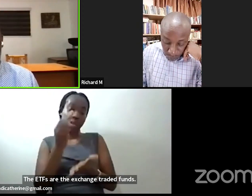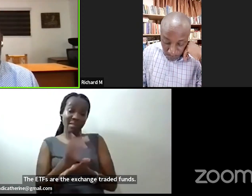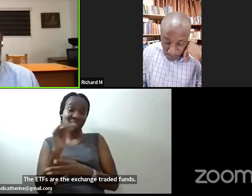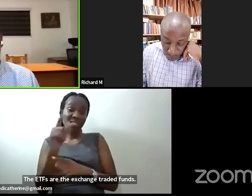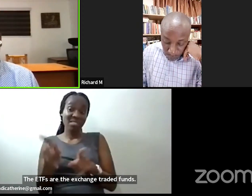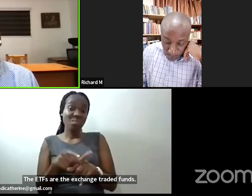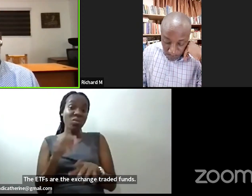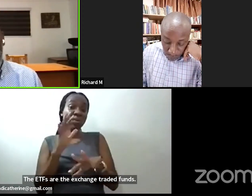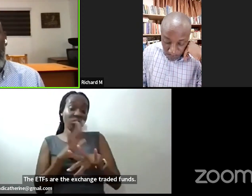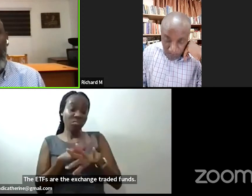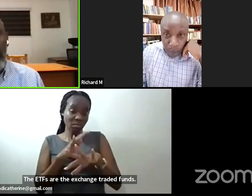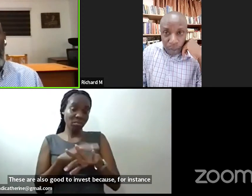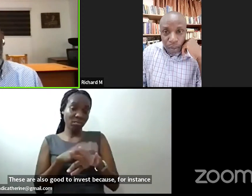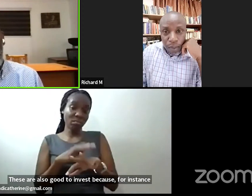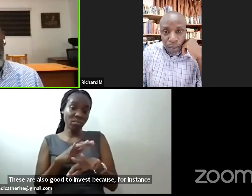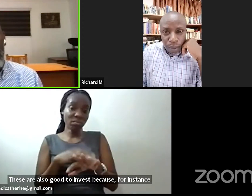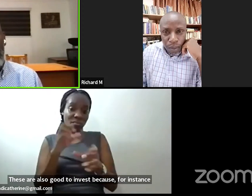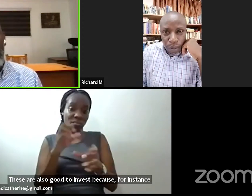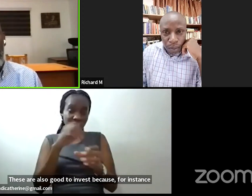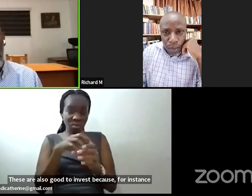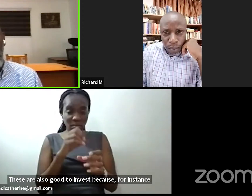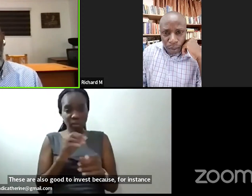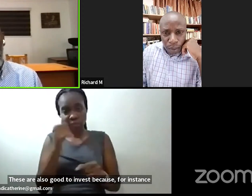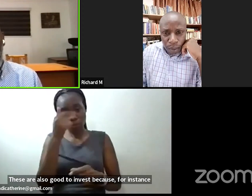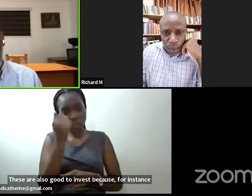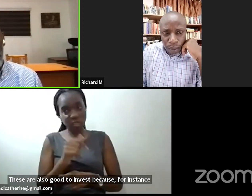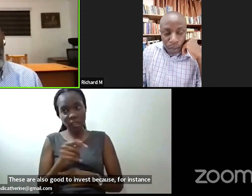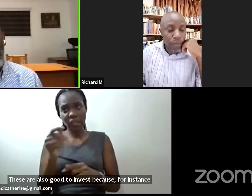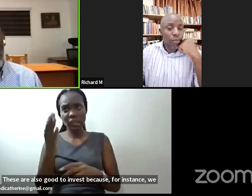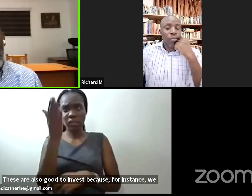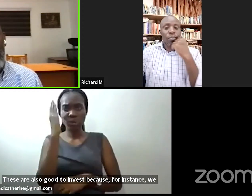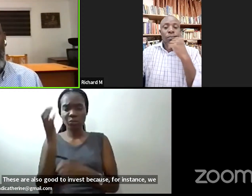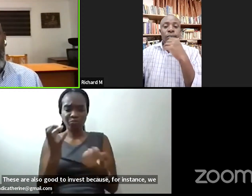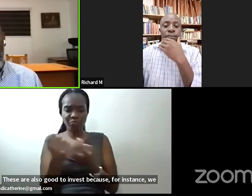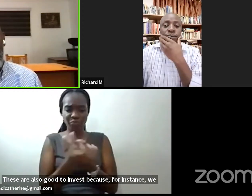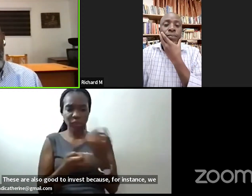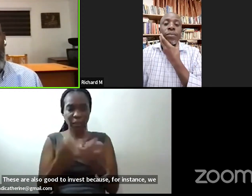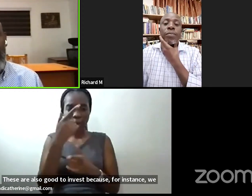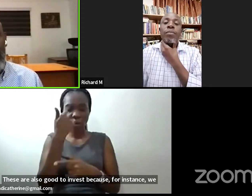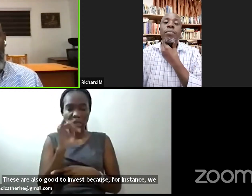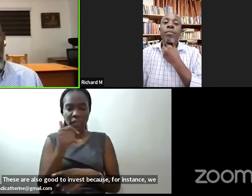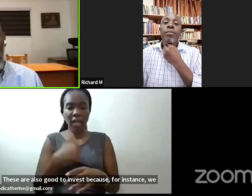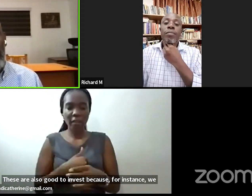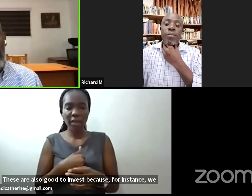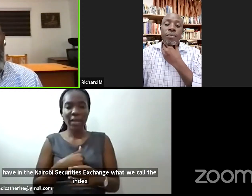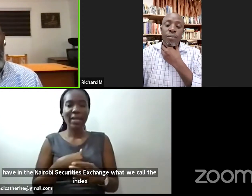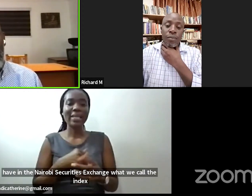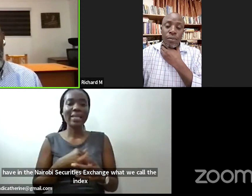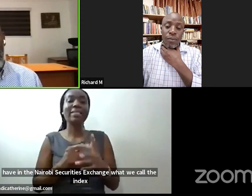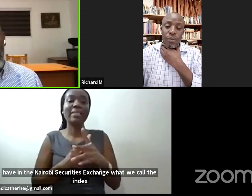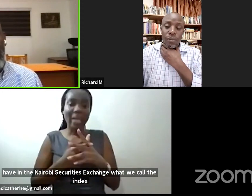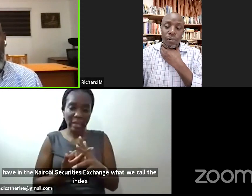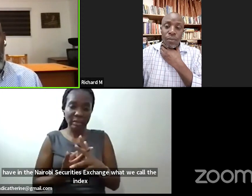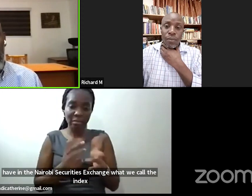for instance, we have in the Nairobi Securities Exchange what we call the indexes, which